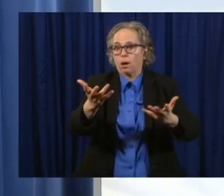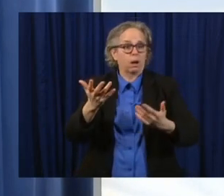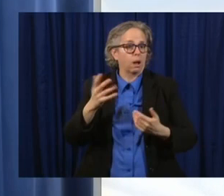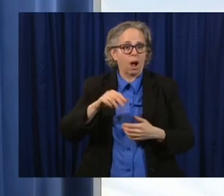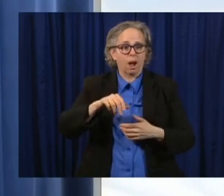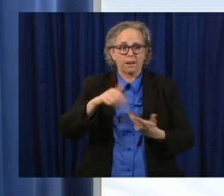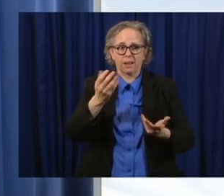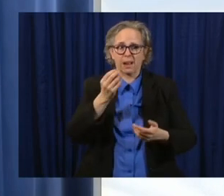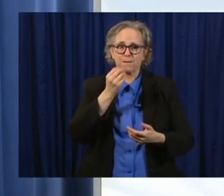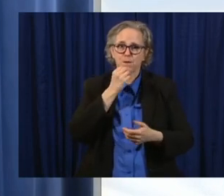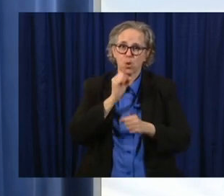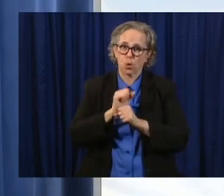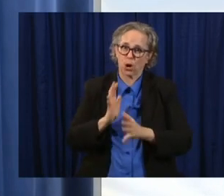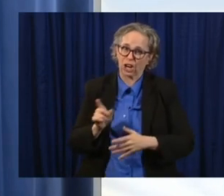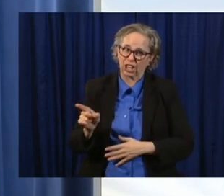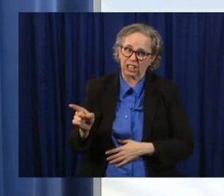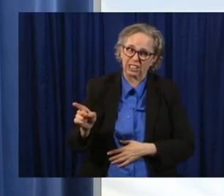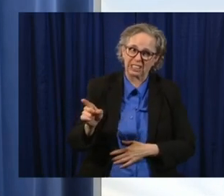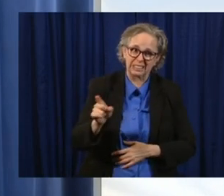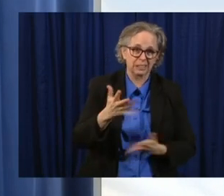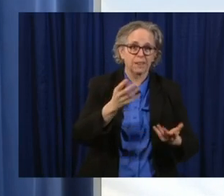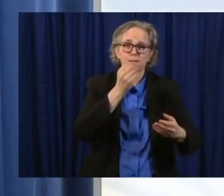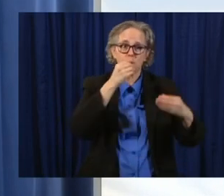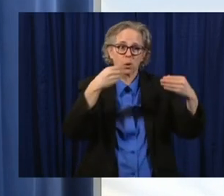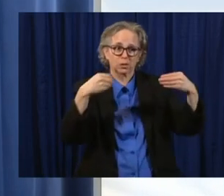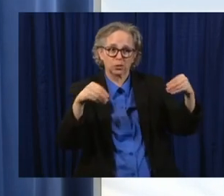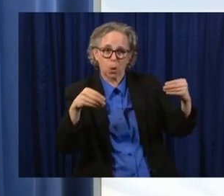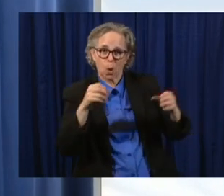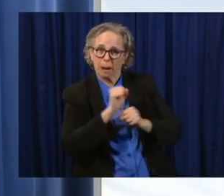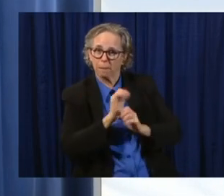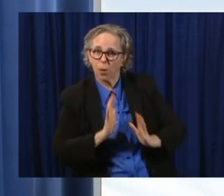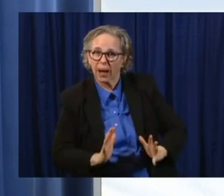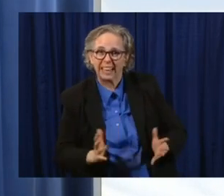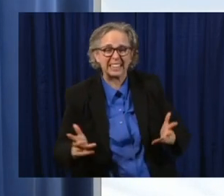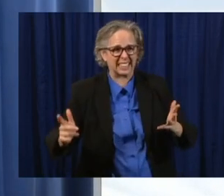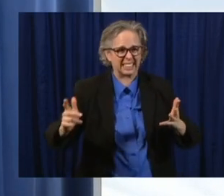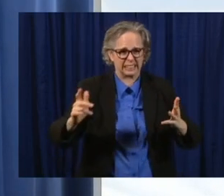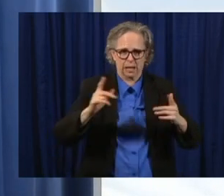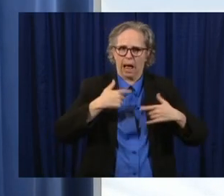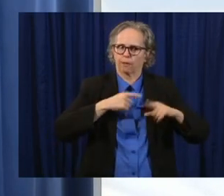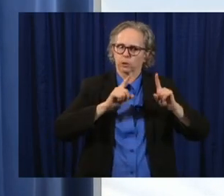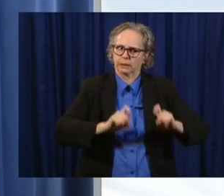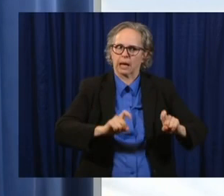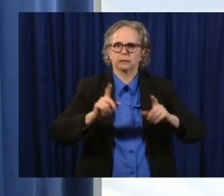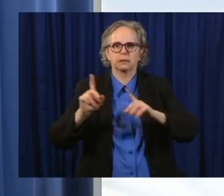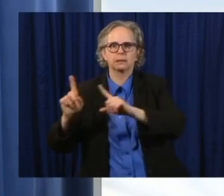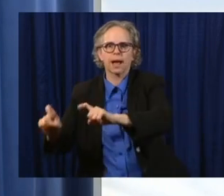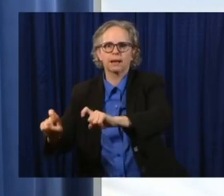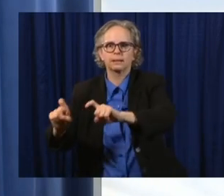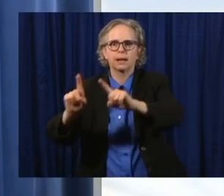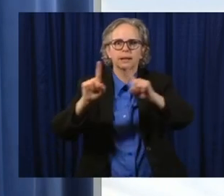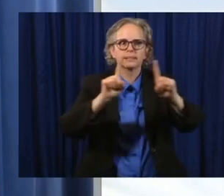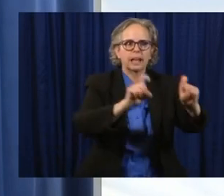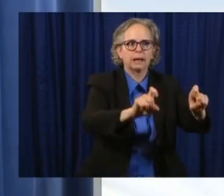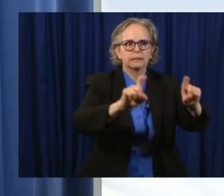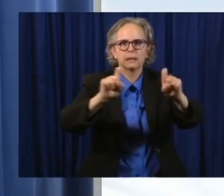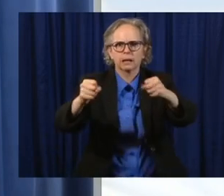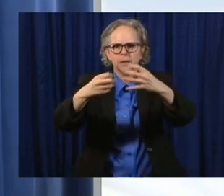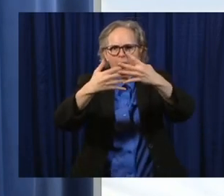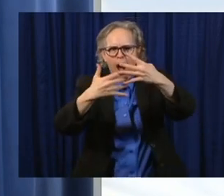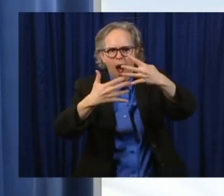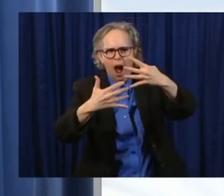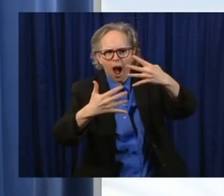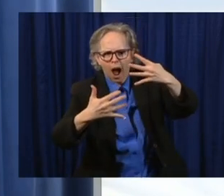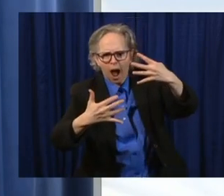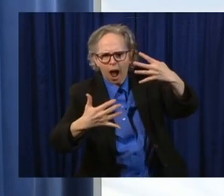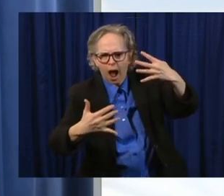healthy and not spreading the disease. As you can tell, many, many things that we're going to be able to do with this. And finally, what I want